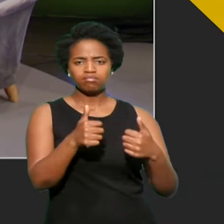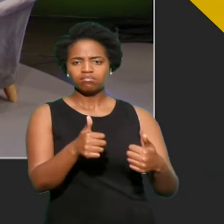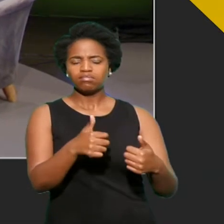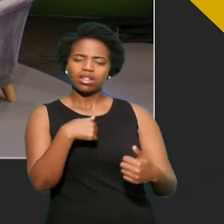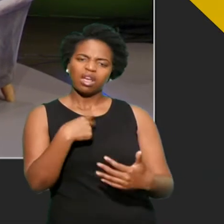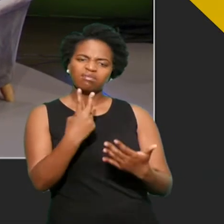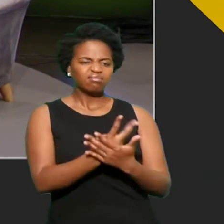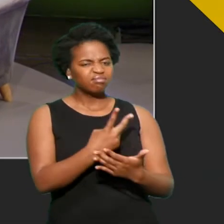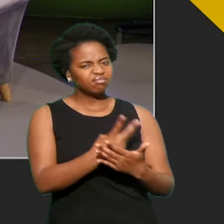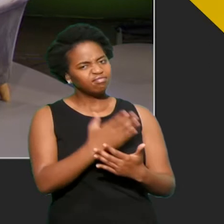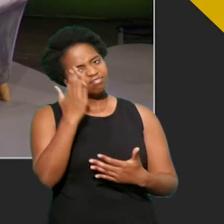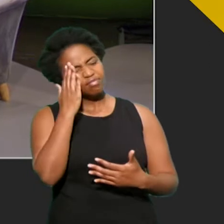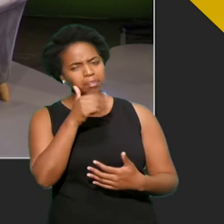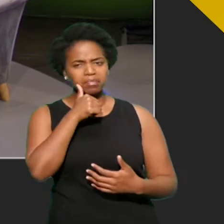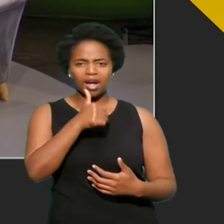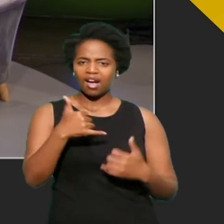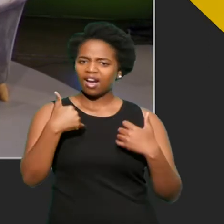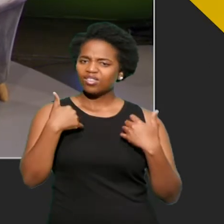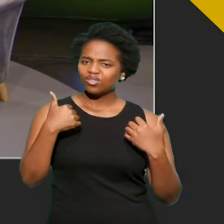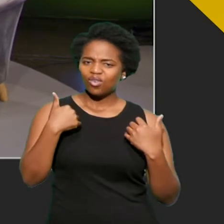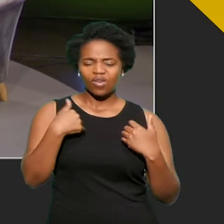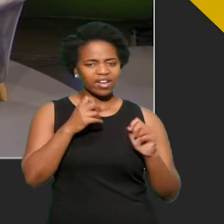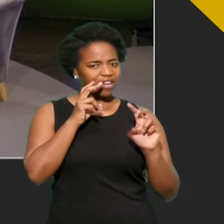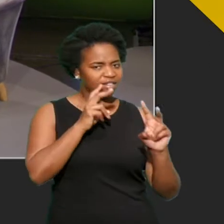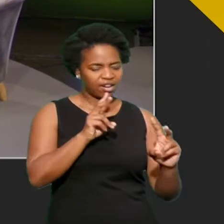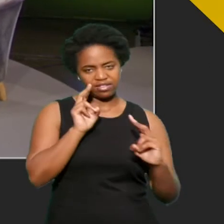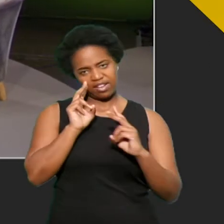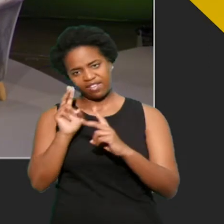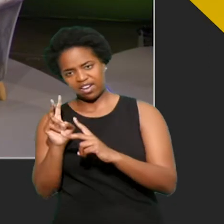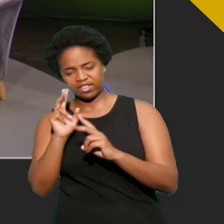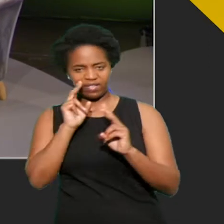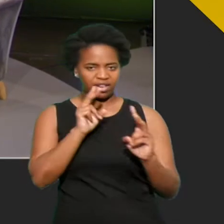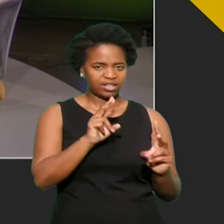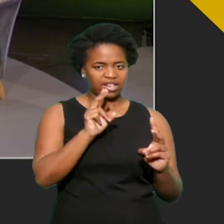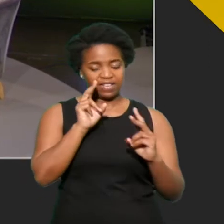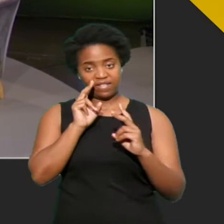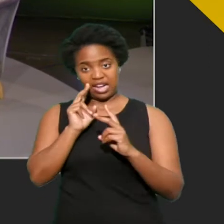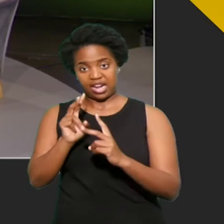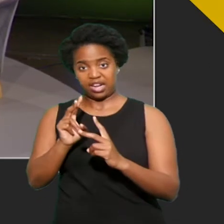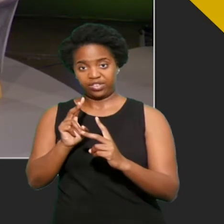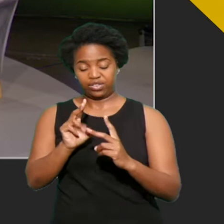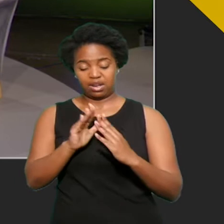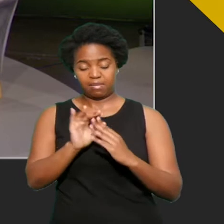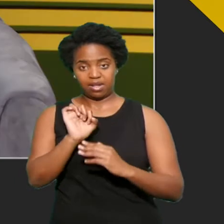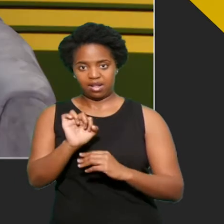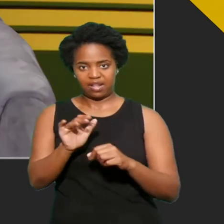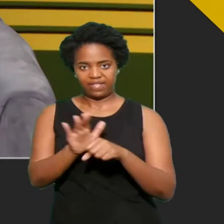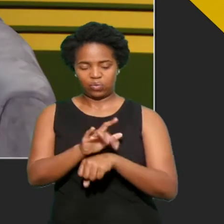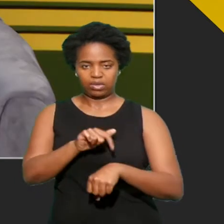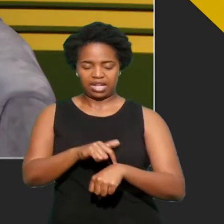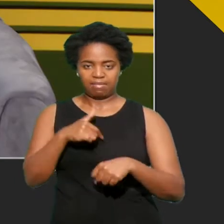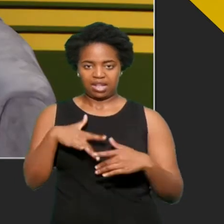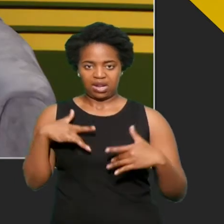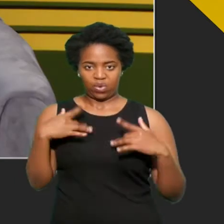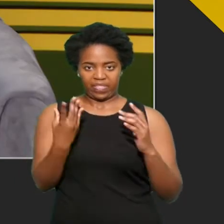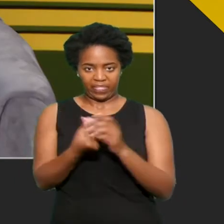sisijwayelana khona sekumnandi ngilongiyovakasha kubo mara sengigcine sengihlala full time kubo. Yeah.